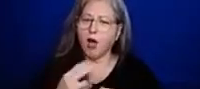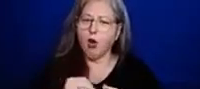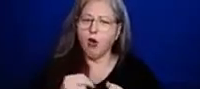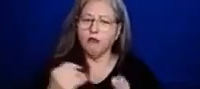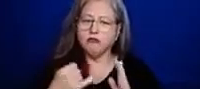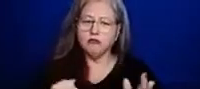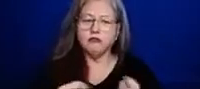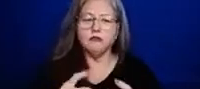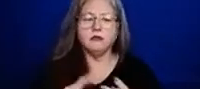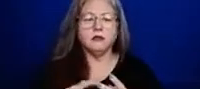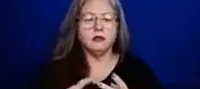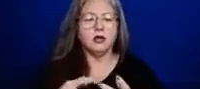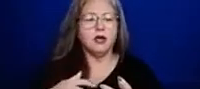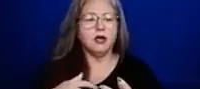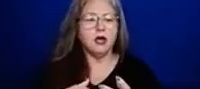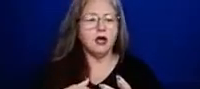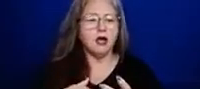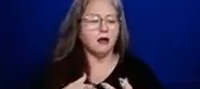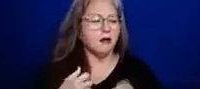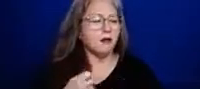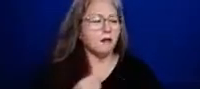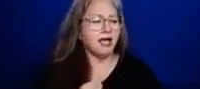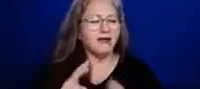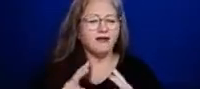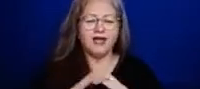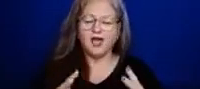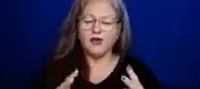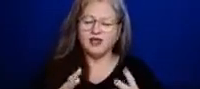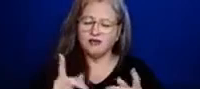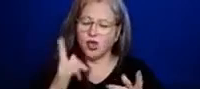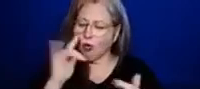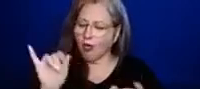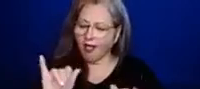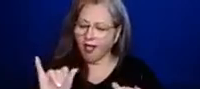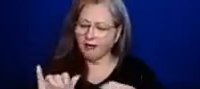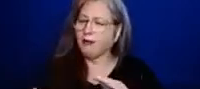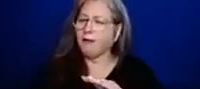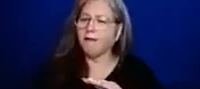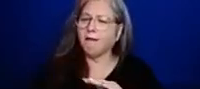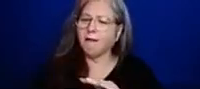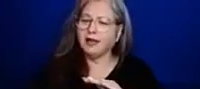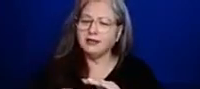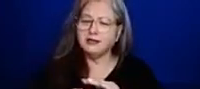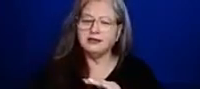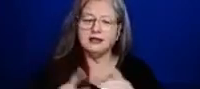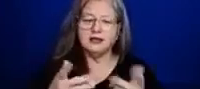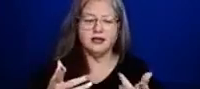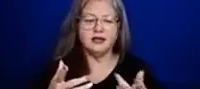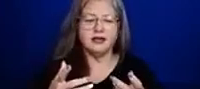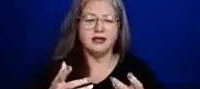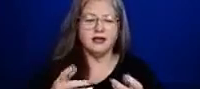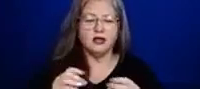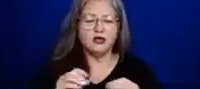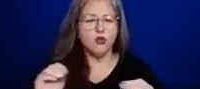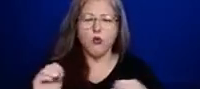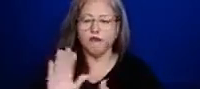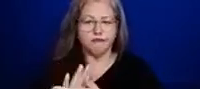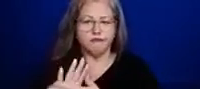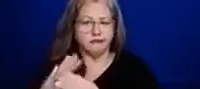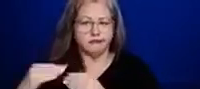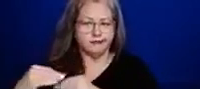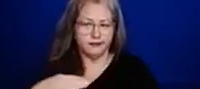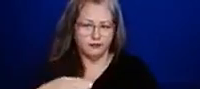I insist, like, with very, very basic, you know, things with no